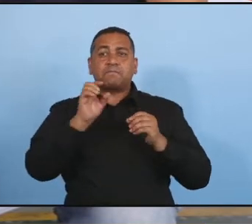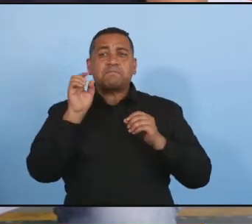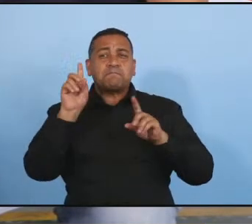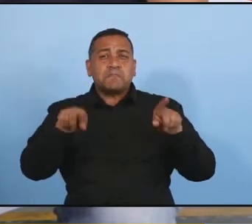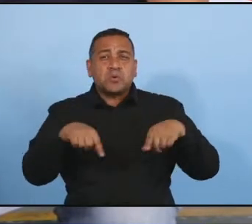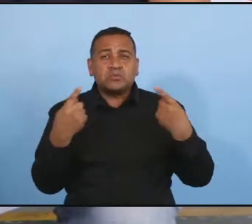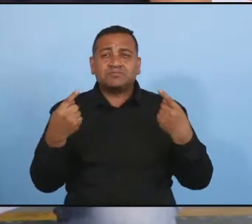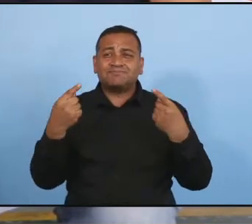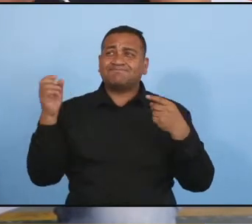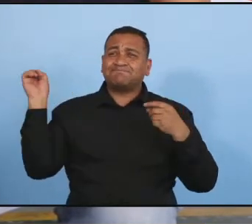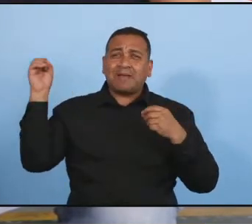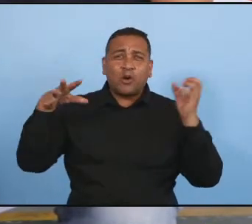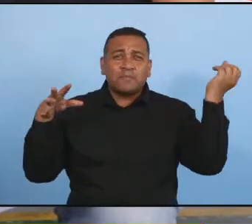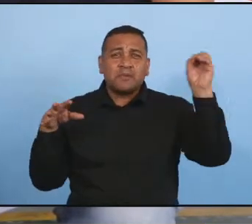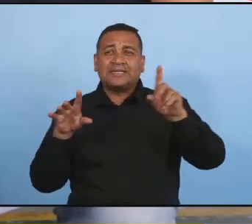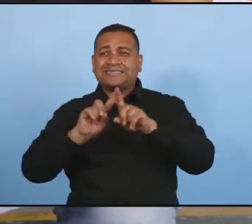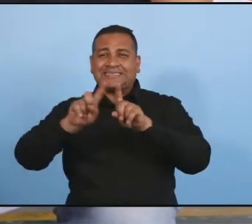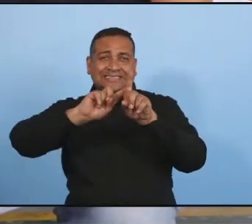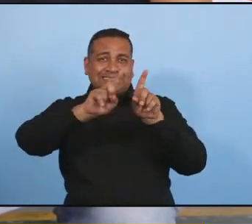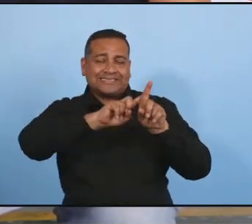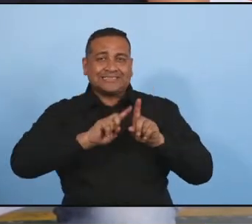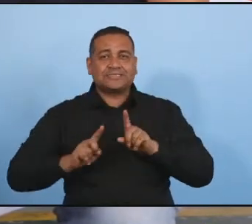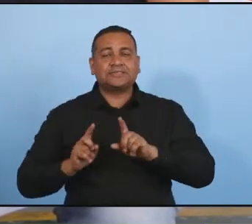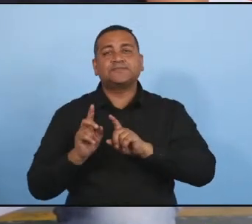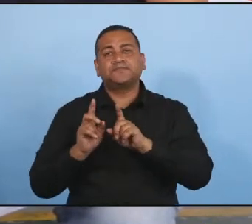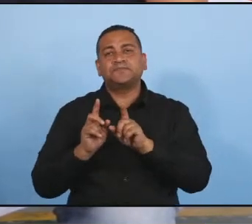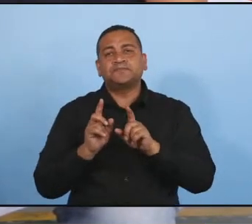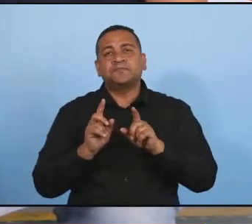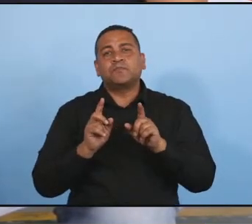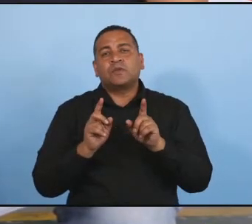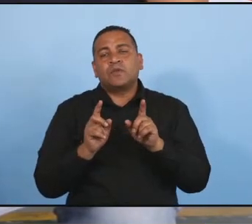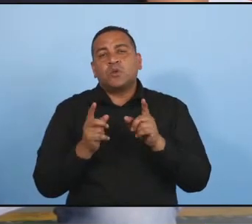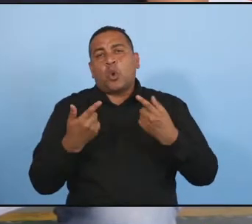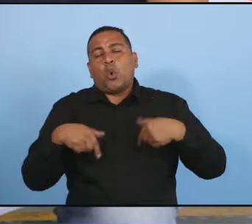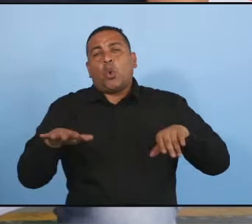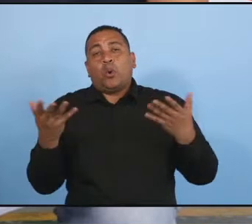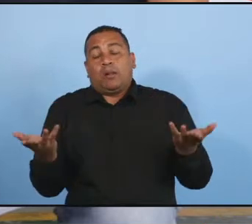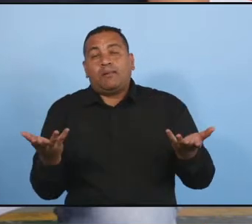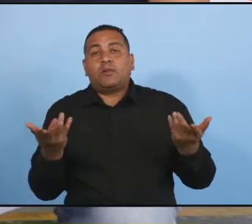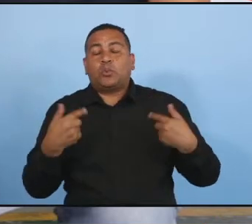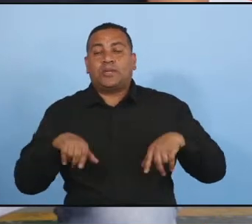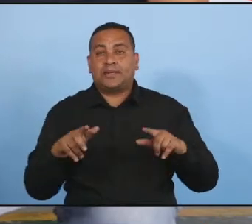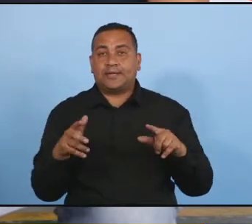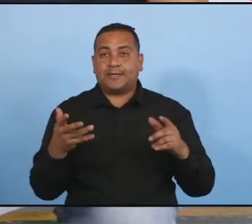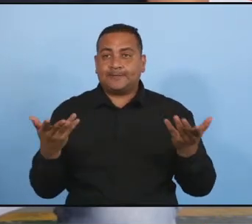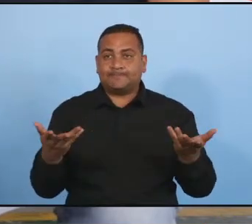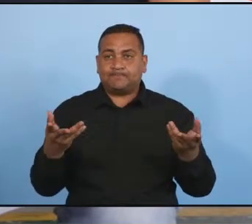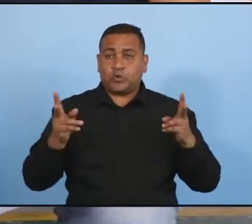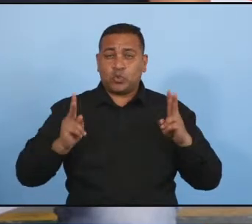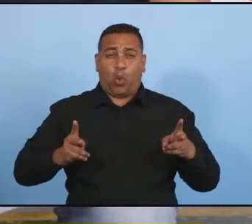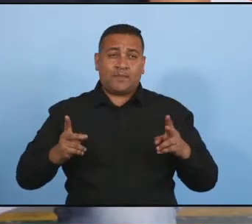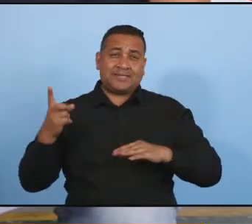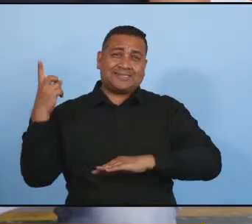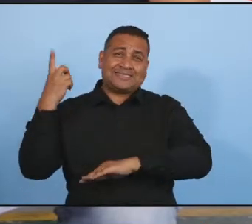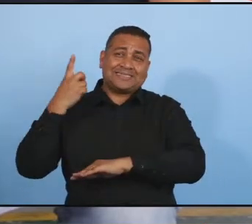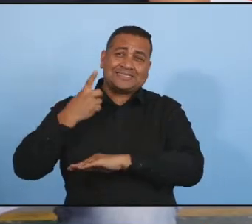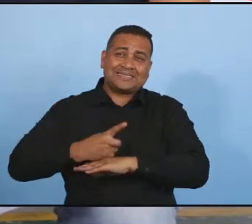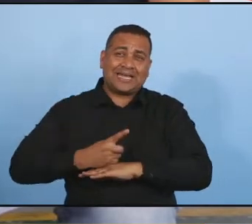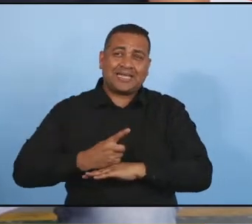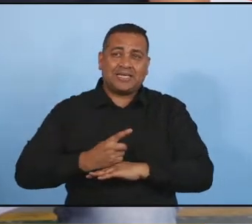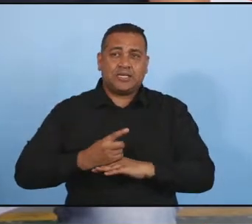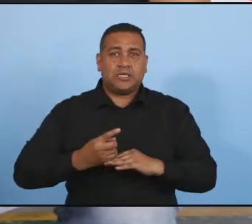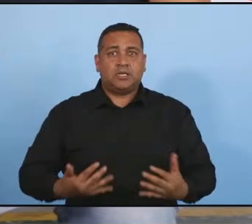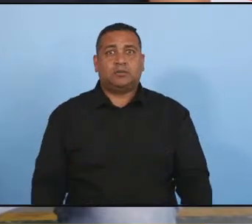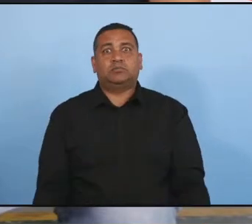Sure. So what is a typical day like for you? Typical day is pretty hectic because obviously we're working with the